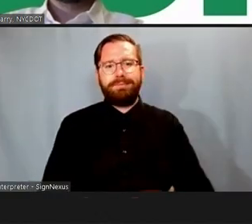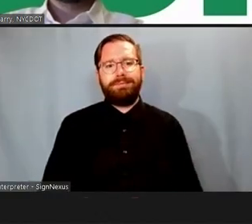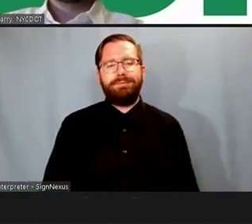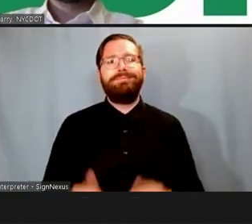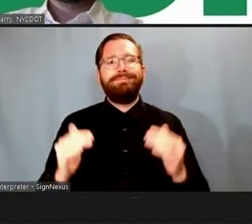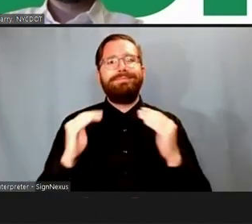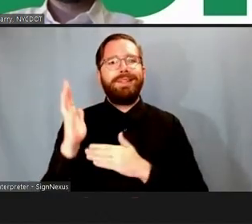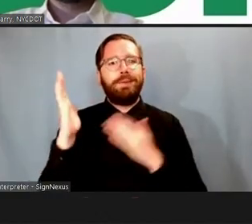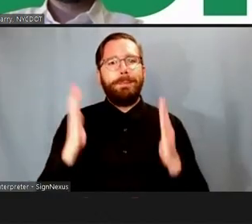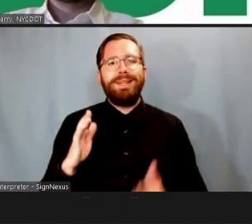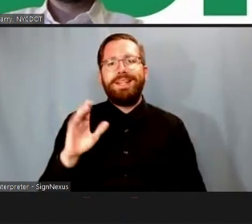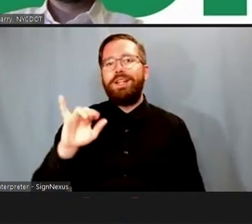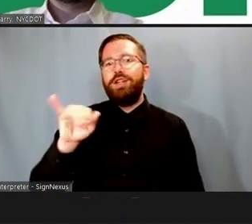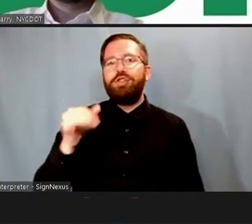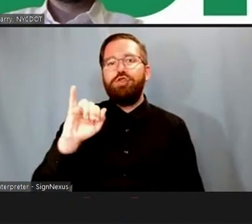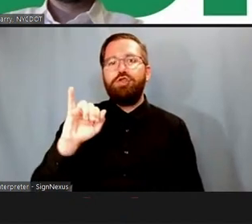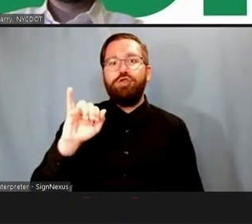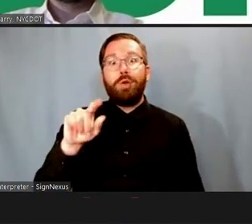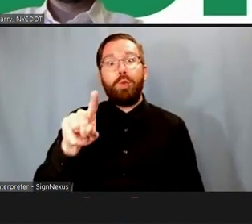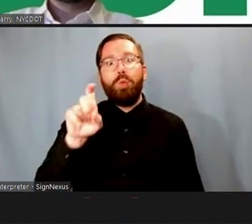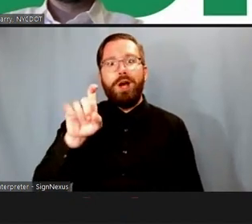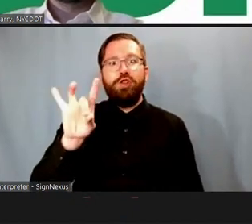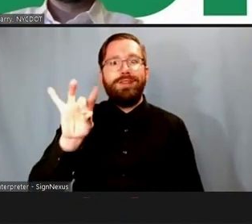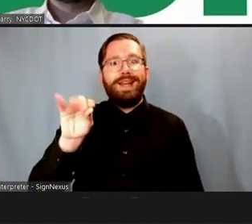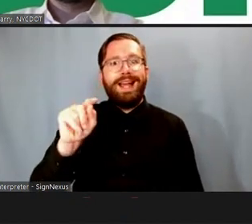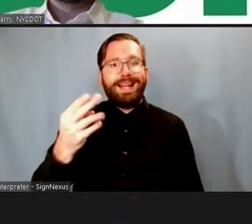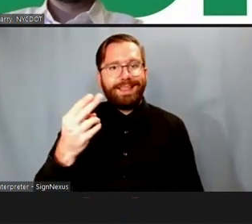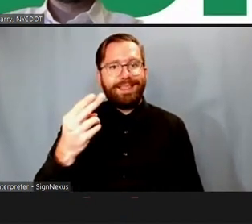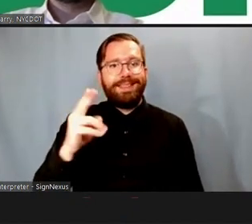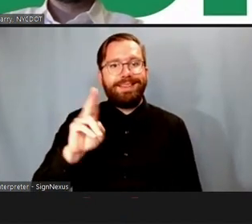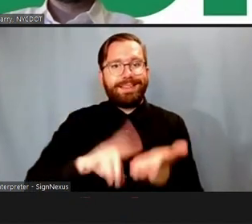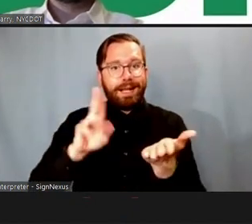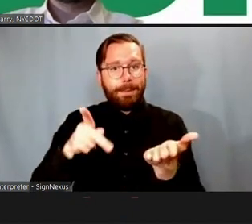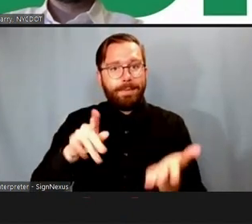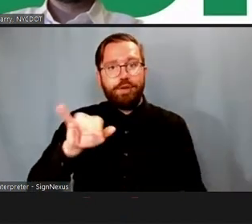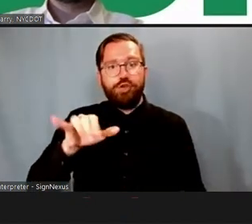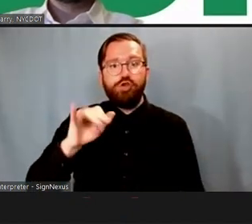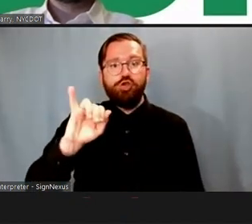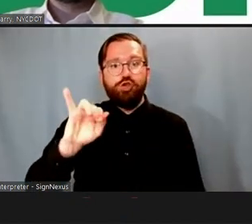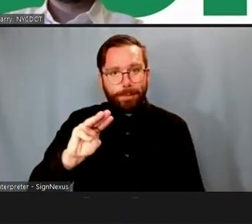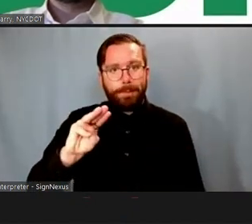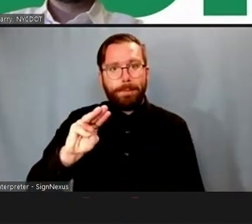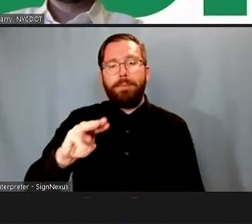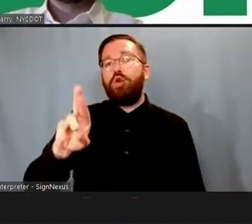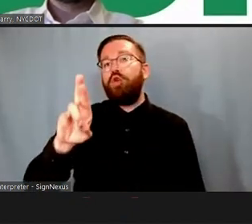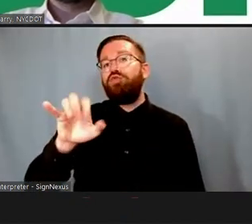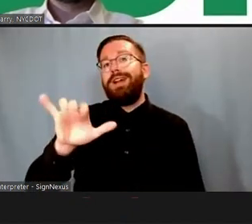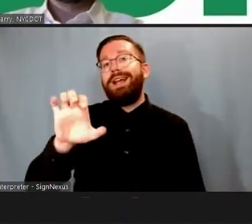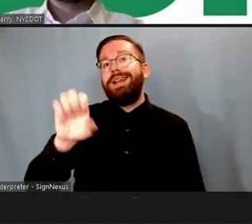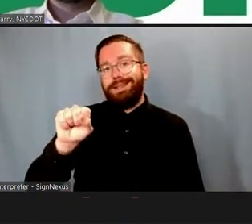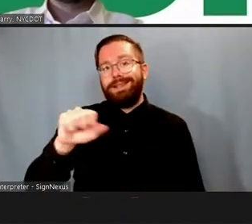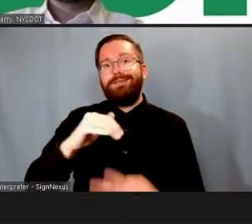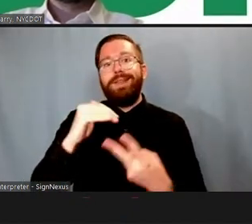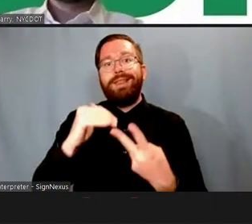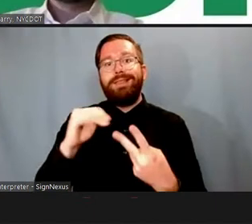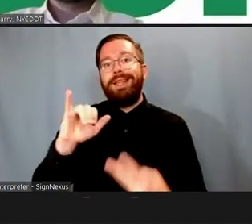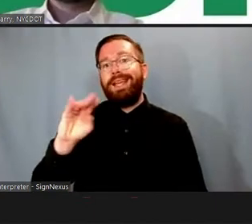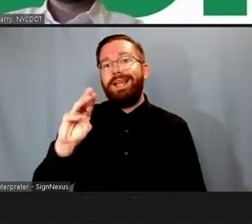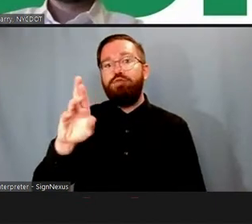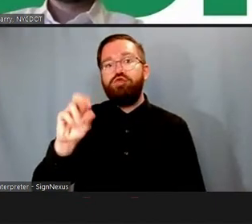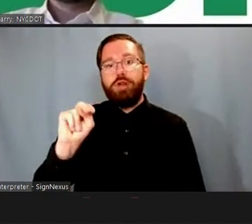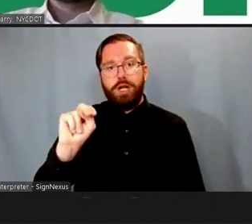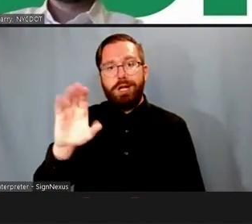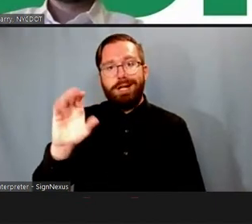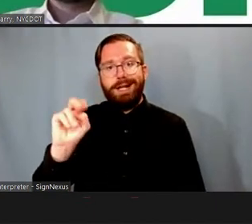our next speaker the 180th to sign up is jim reyes followed by imran khan